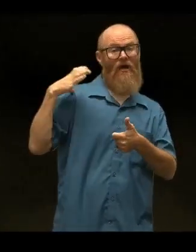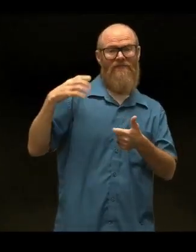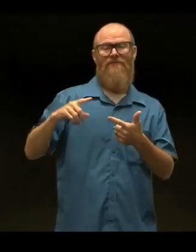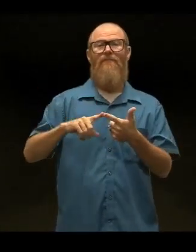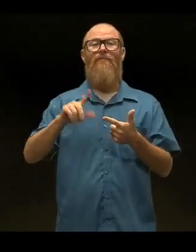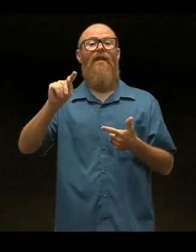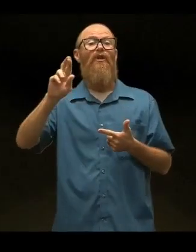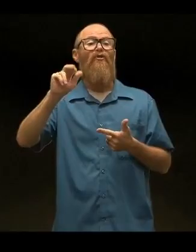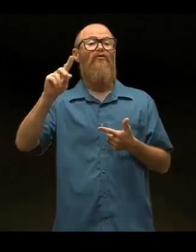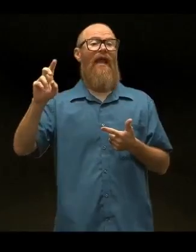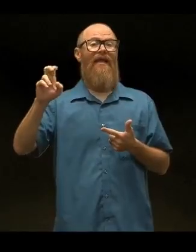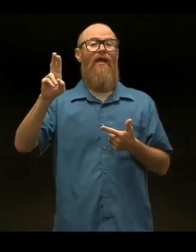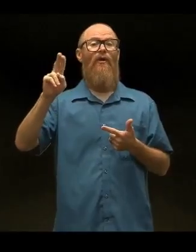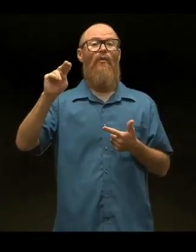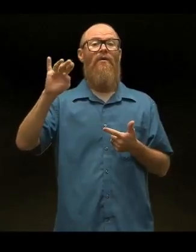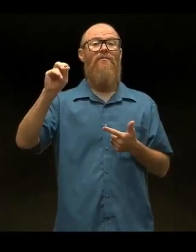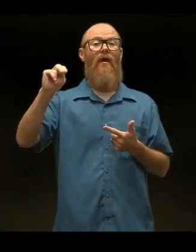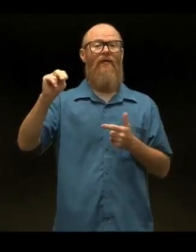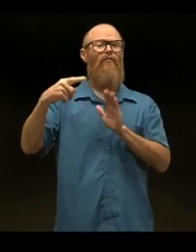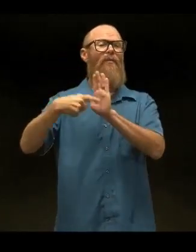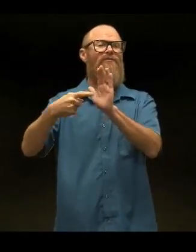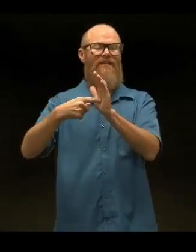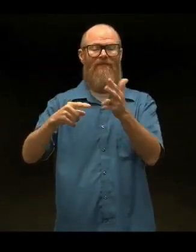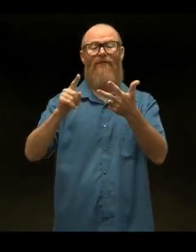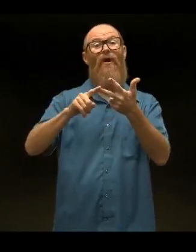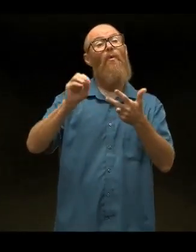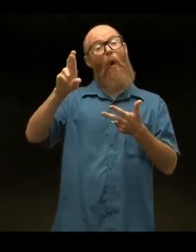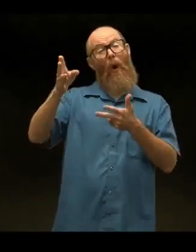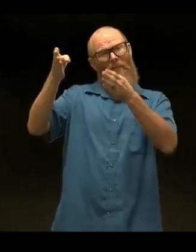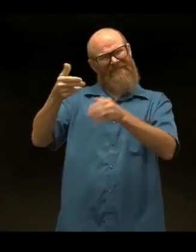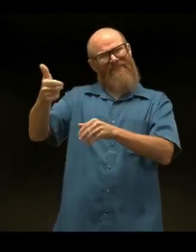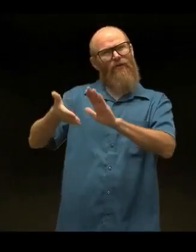union representative, or a candidate.